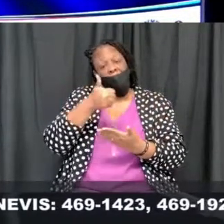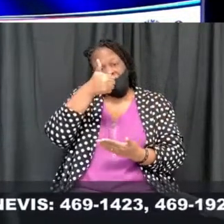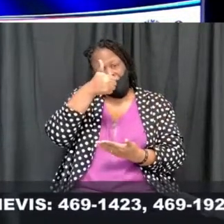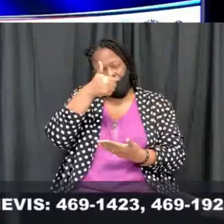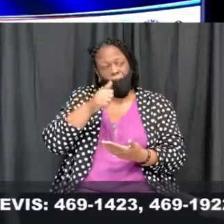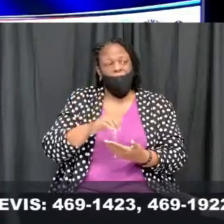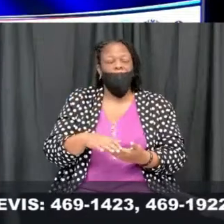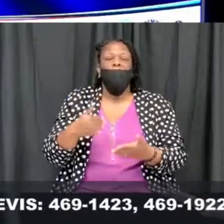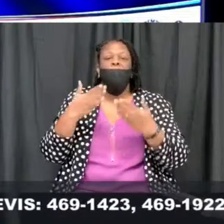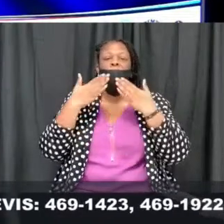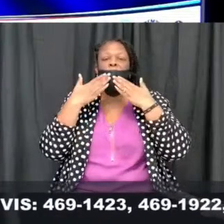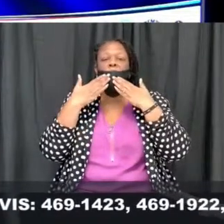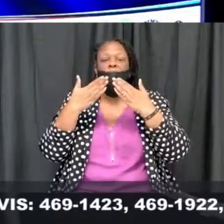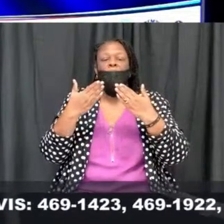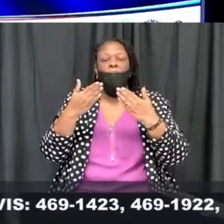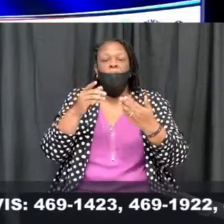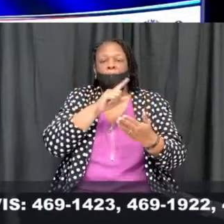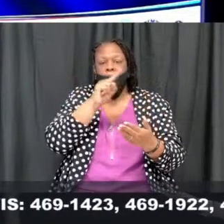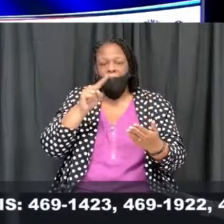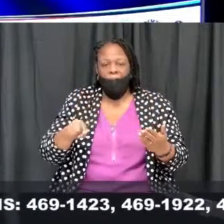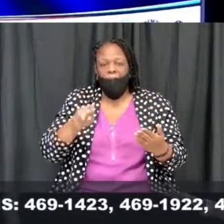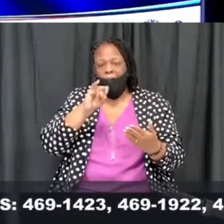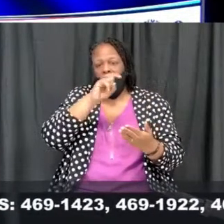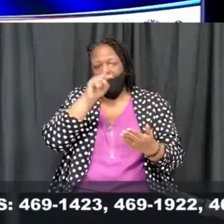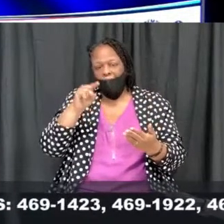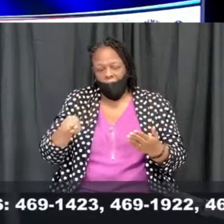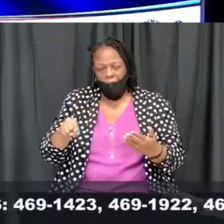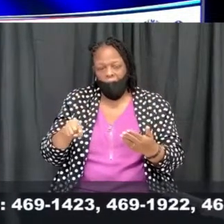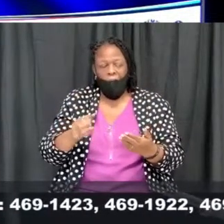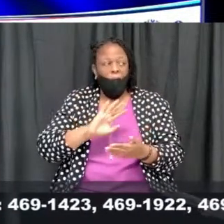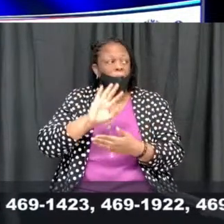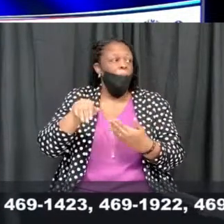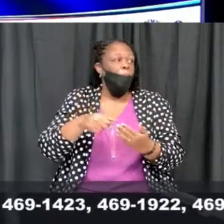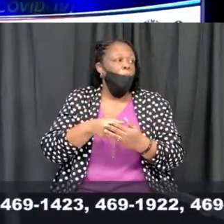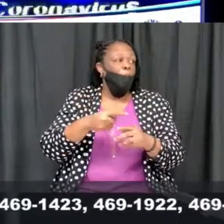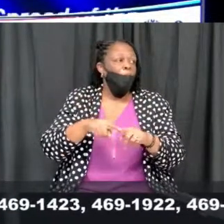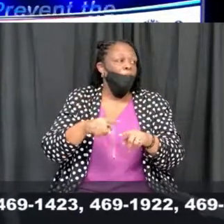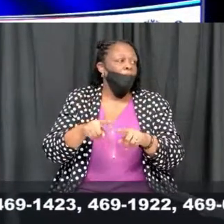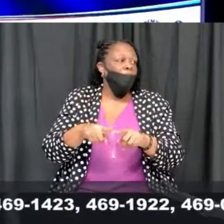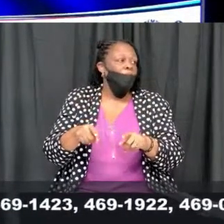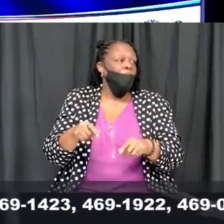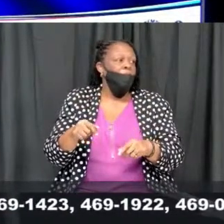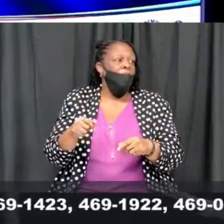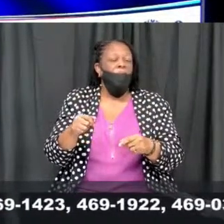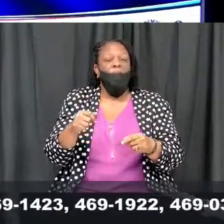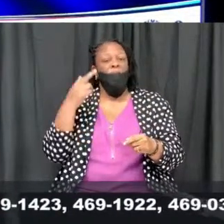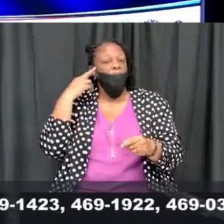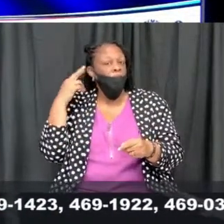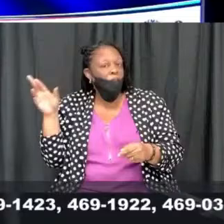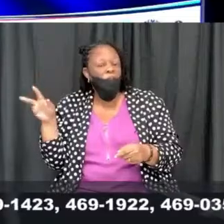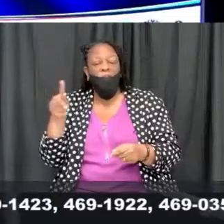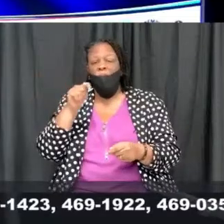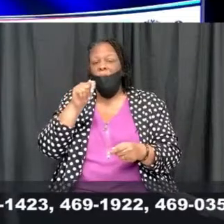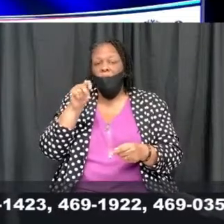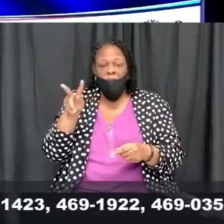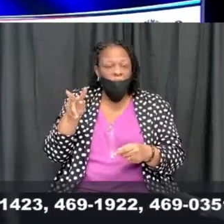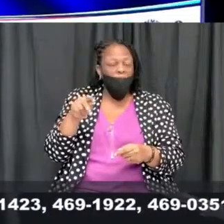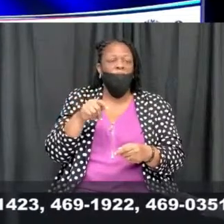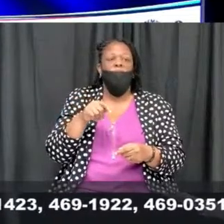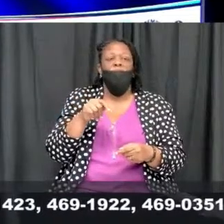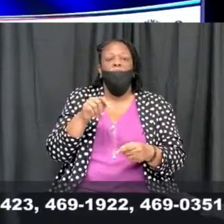and we thank all the media who continue to to provide us with